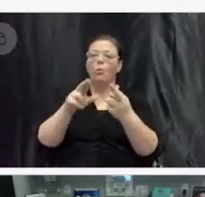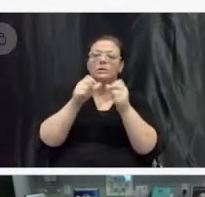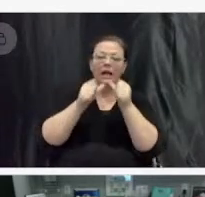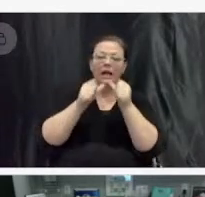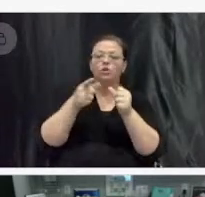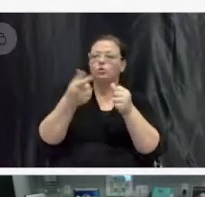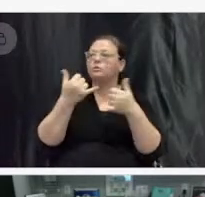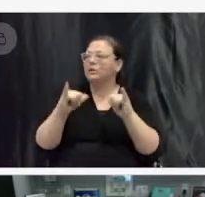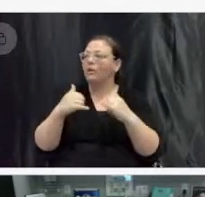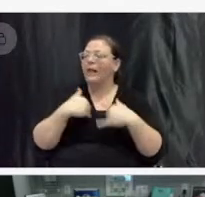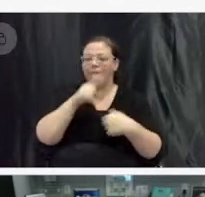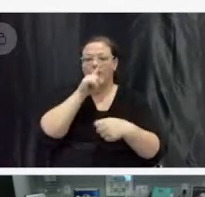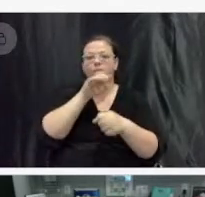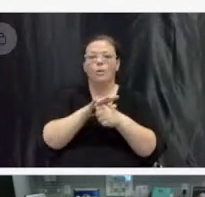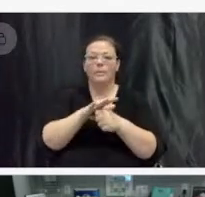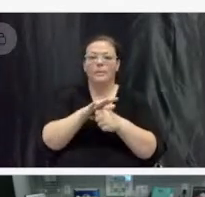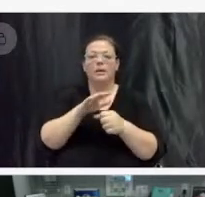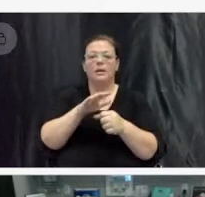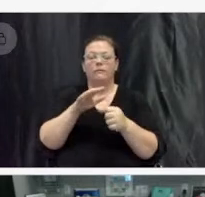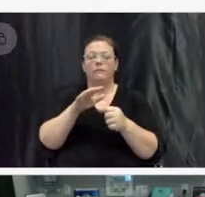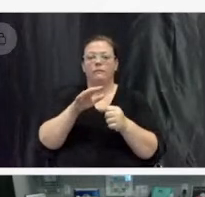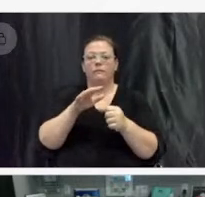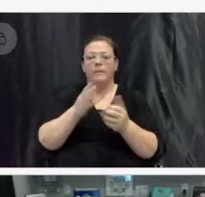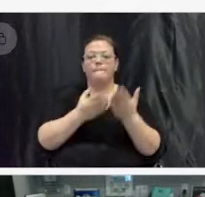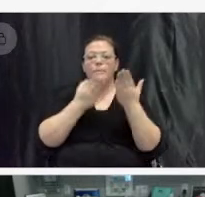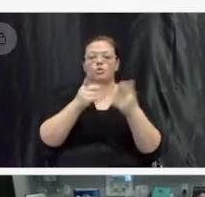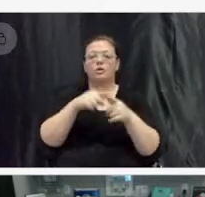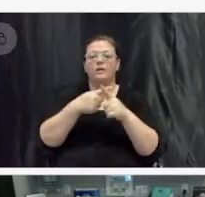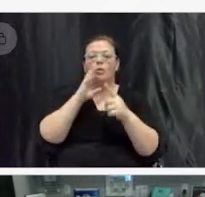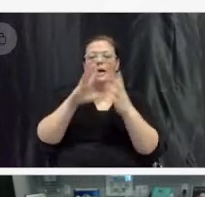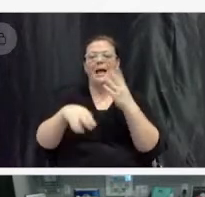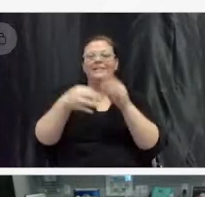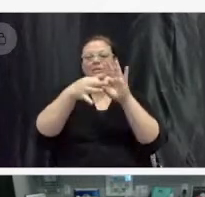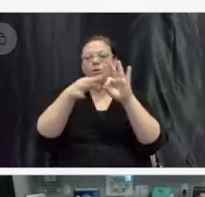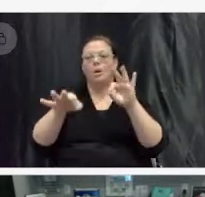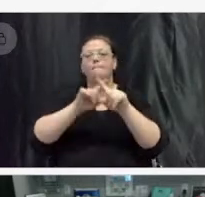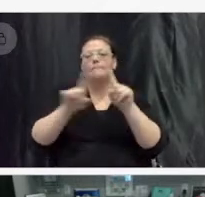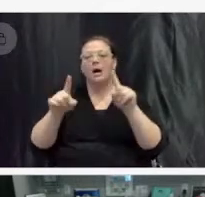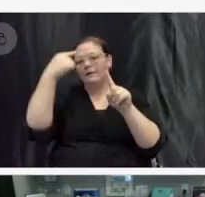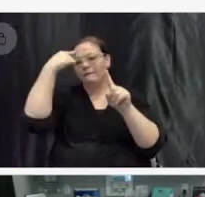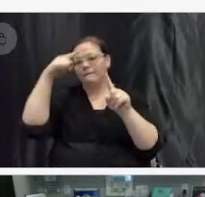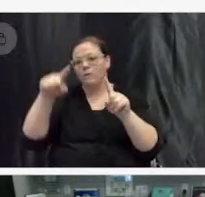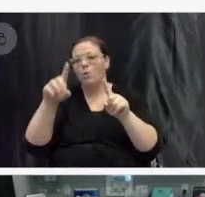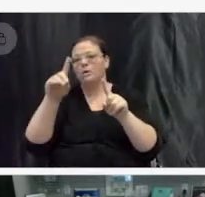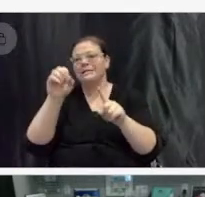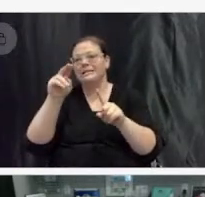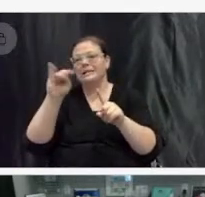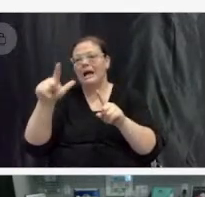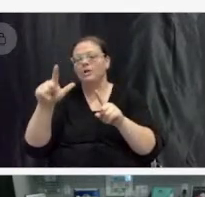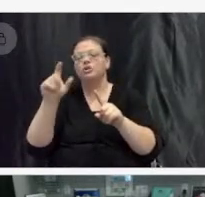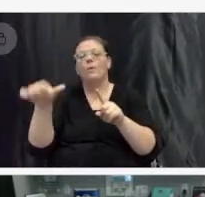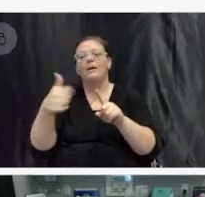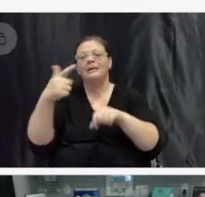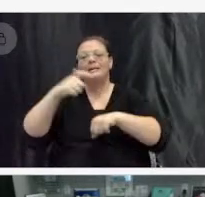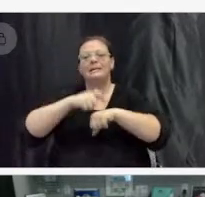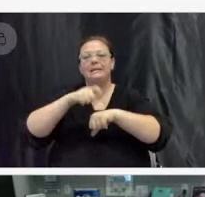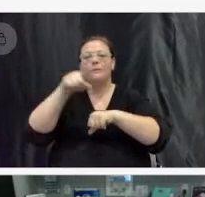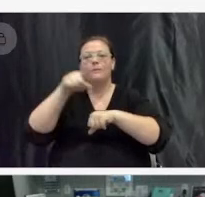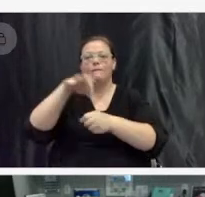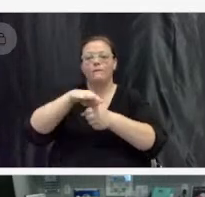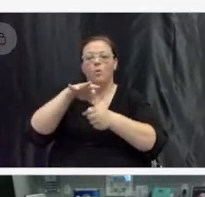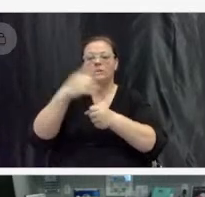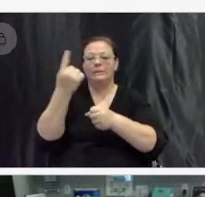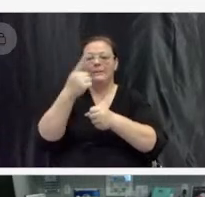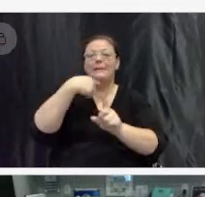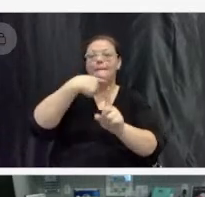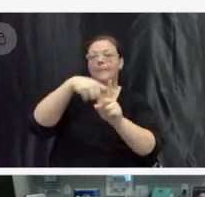an affirmative motion, and then you add the additional sentence, but for denial. So anytime you're voting on something, it's a